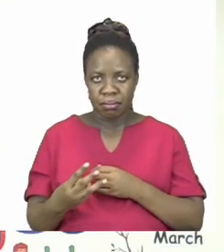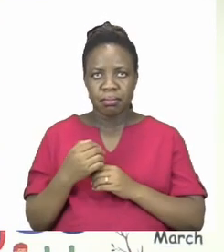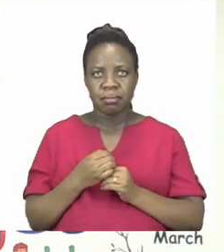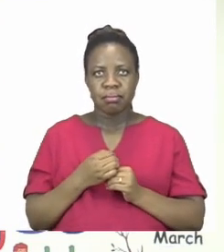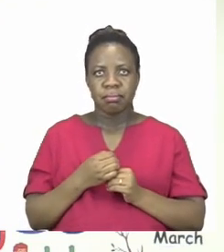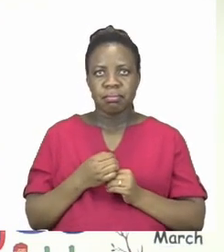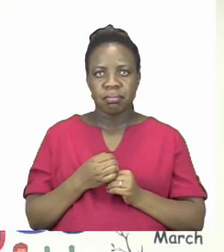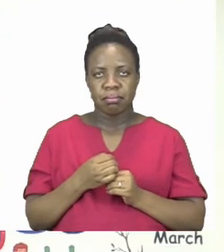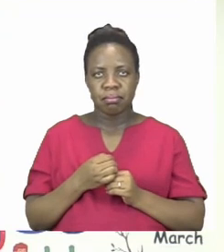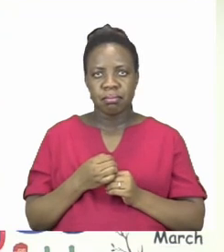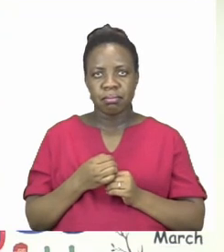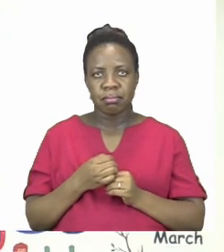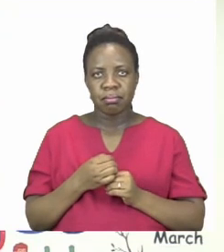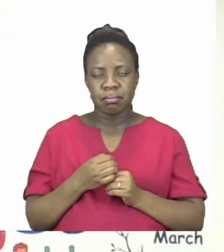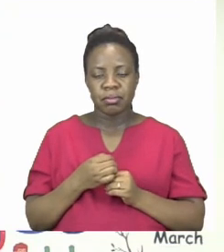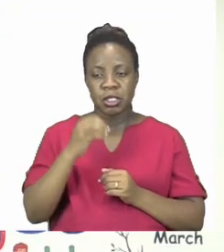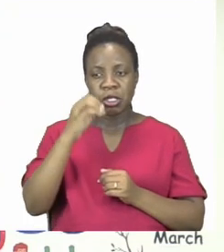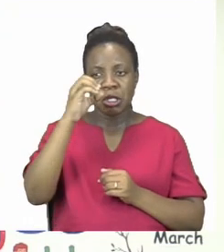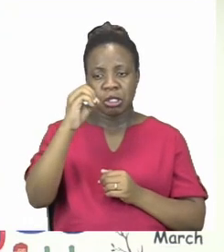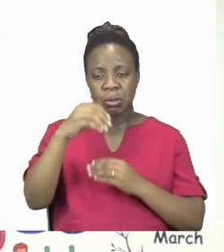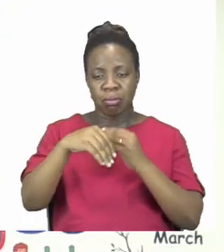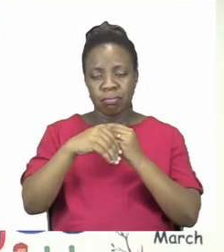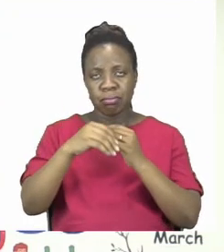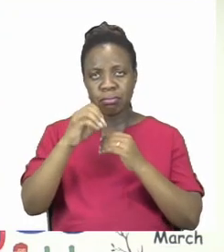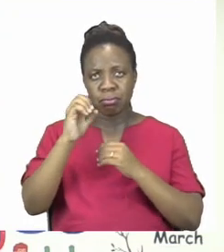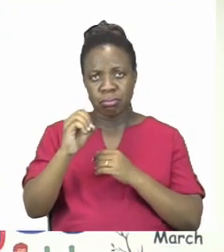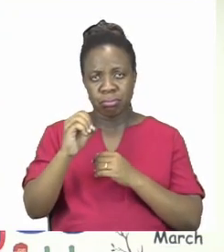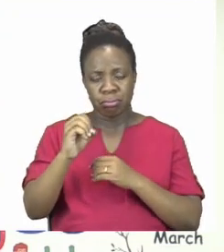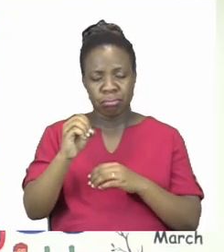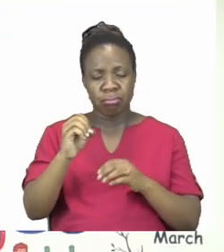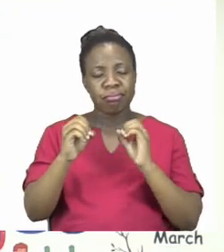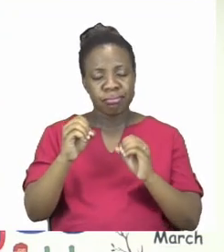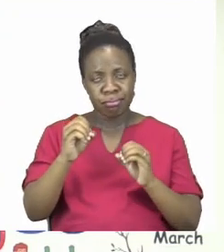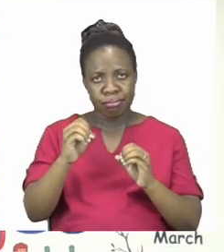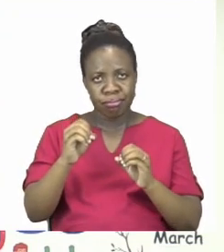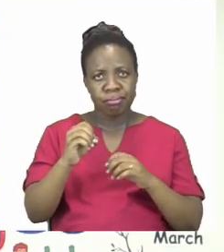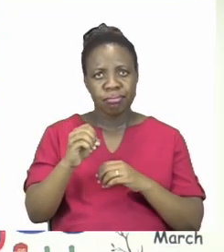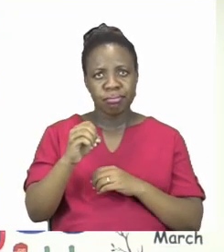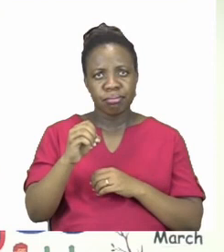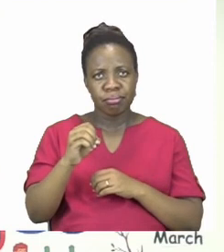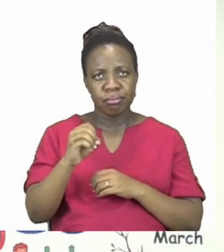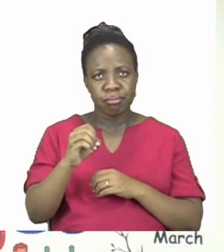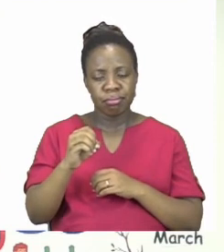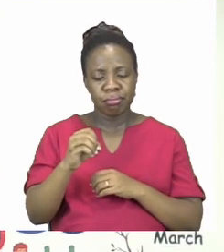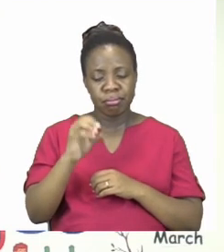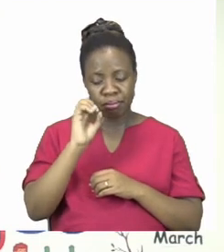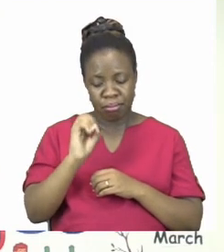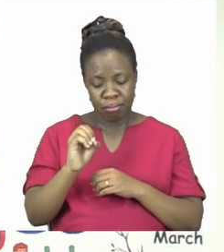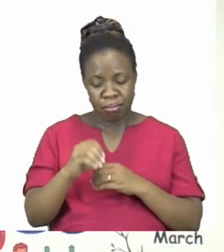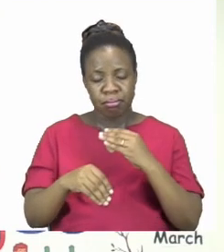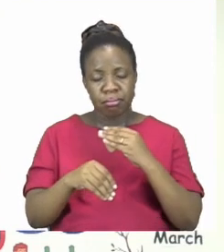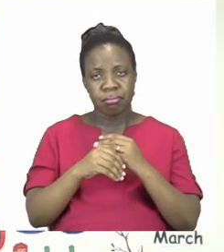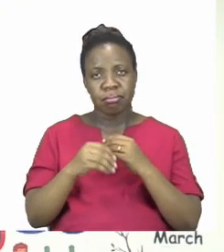computate. 0 plus 0 will definitely give us 0. And then 0 plus 3 gives